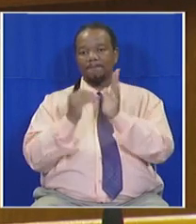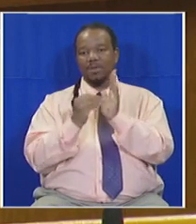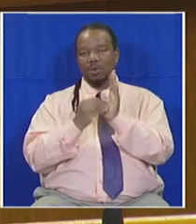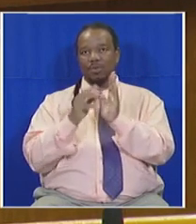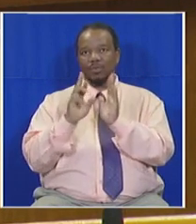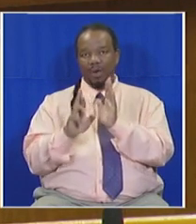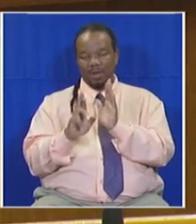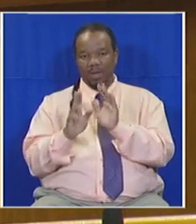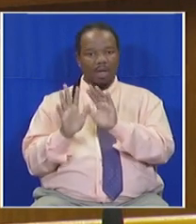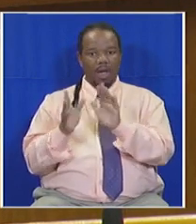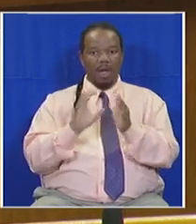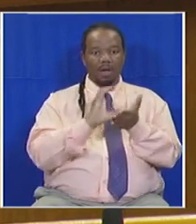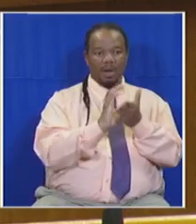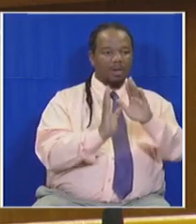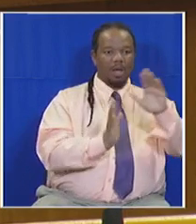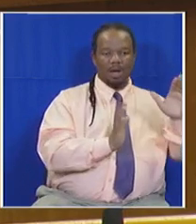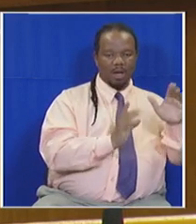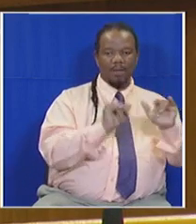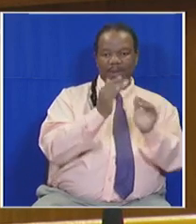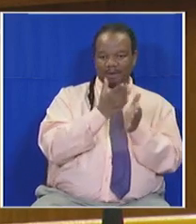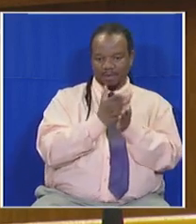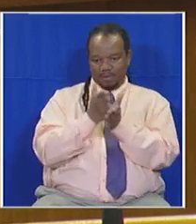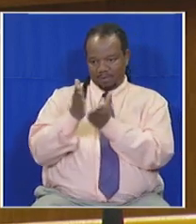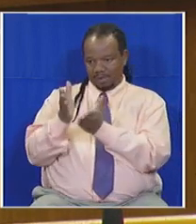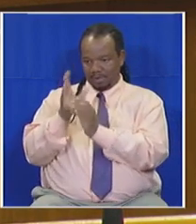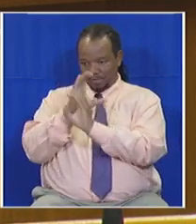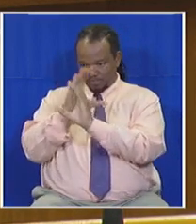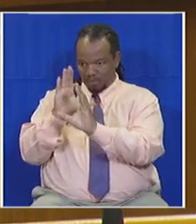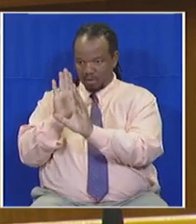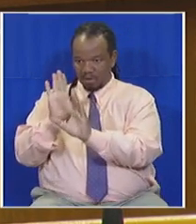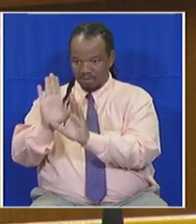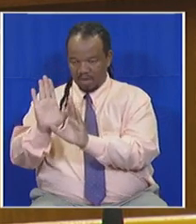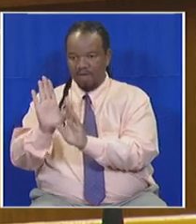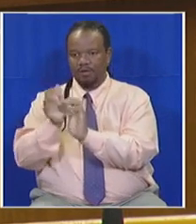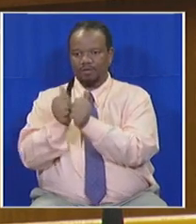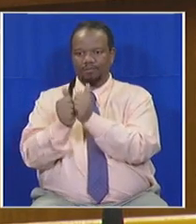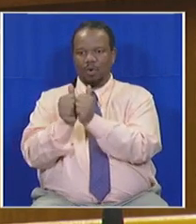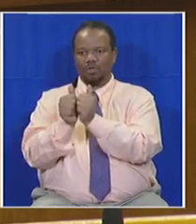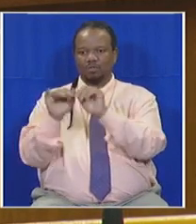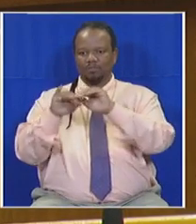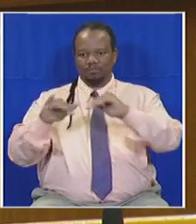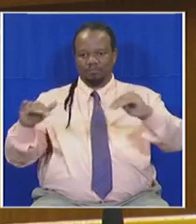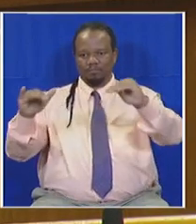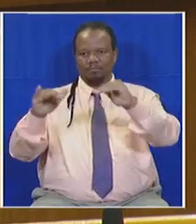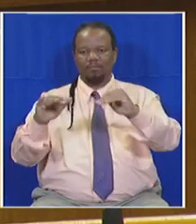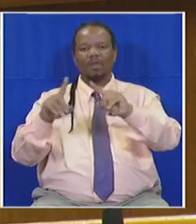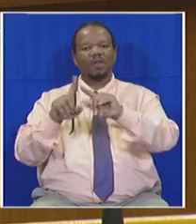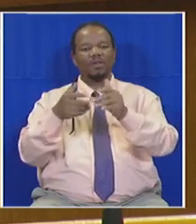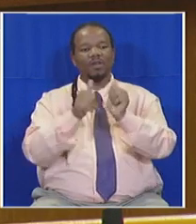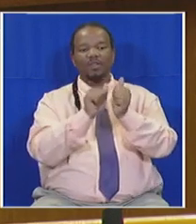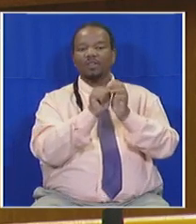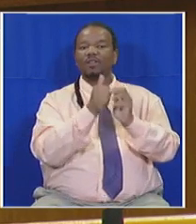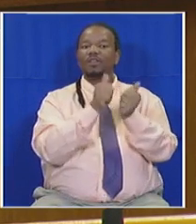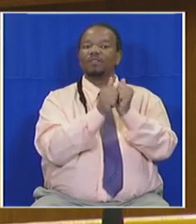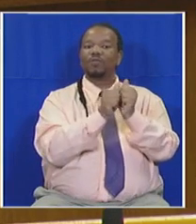outside of the grant formula and earmarked for the specific sports infrastructure projects identified by Sports and